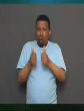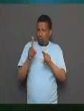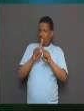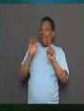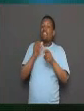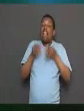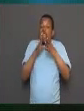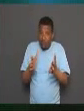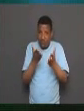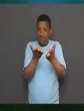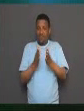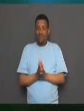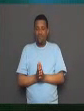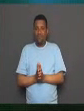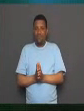cannot?